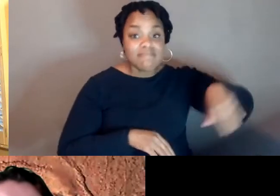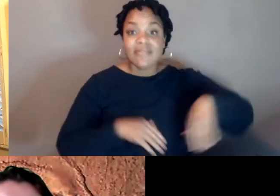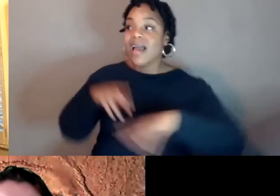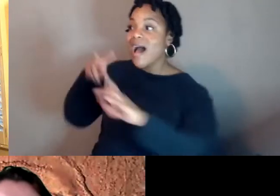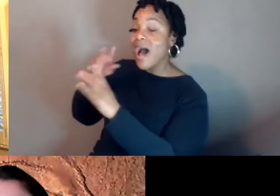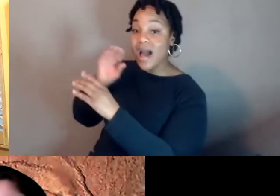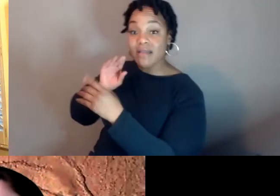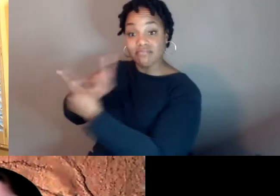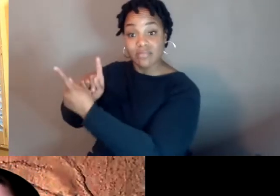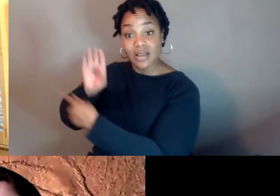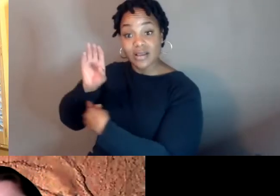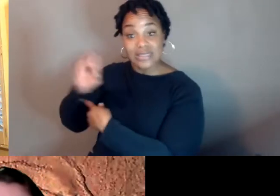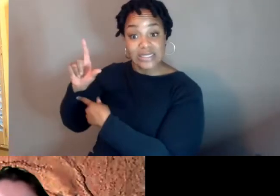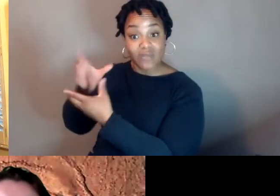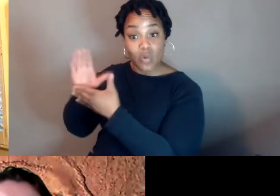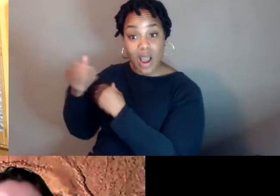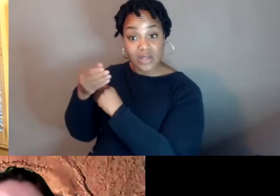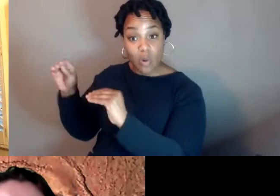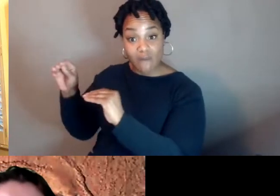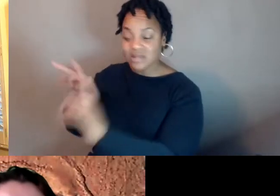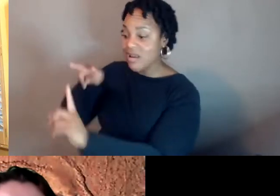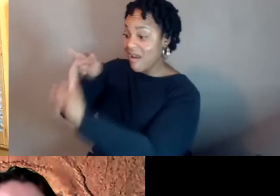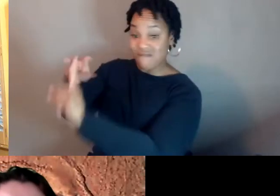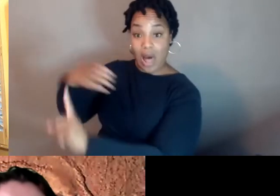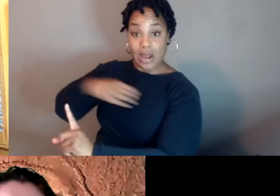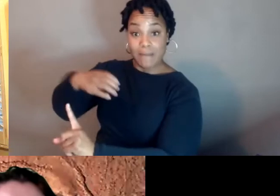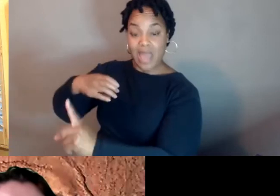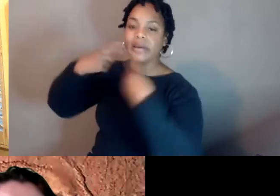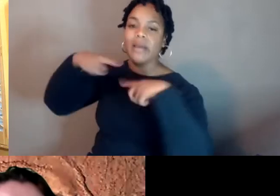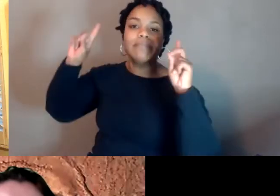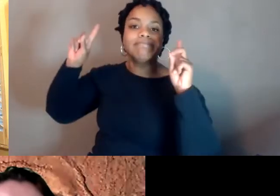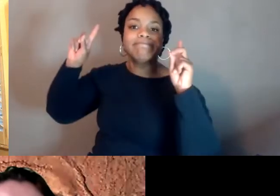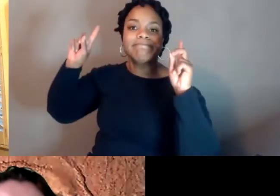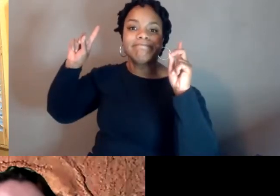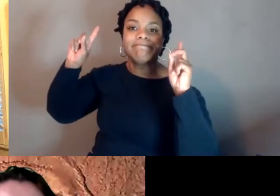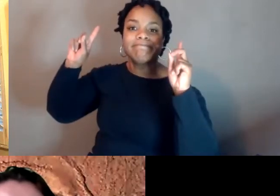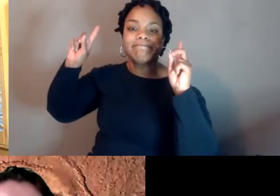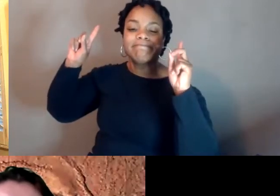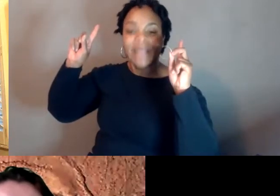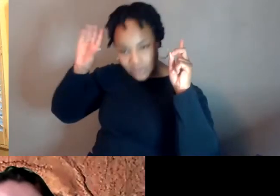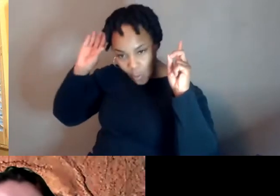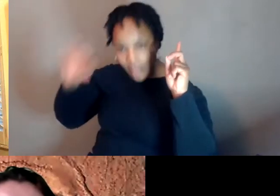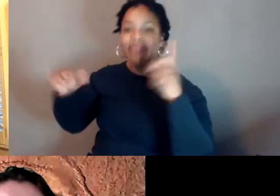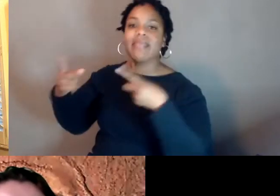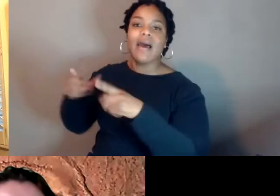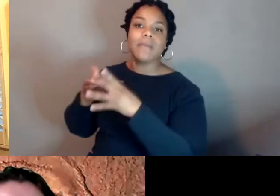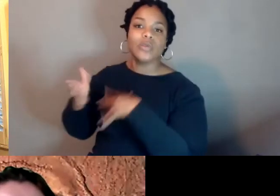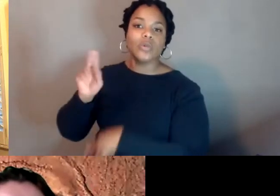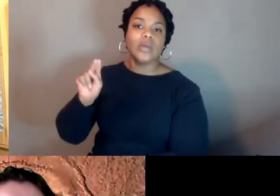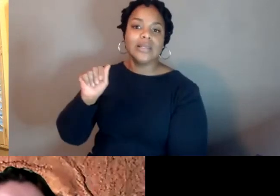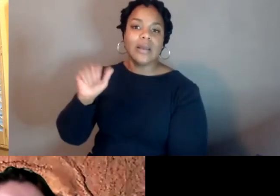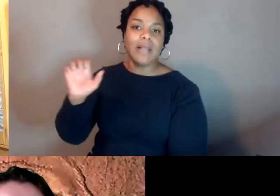successful. So that was all through the NAACP, and I could not have done that as